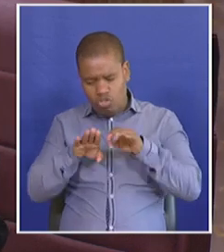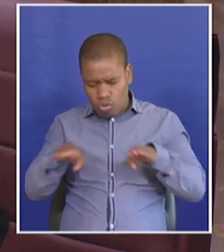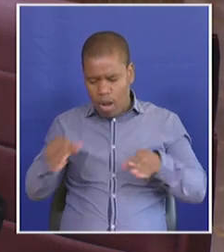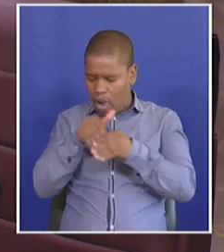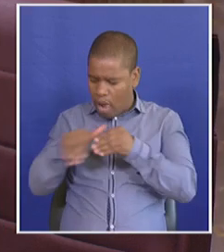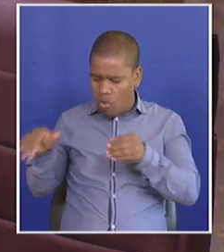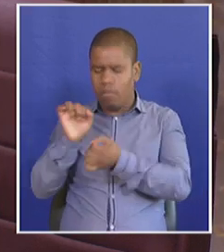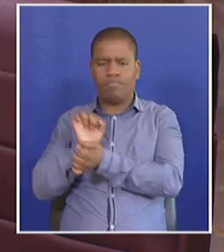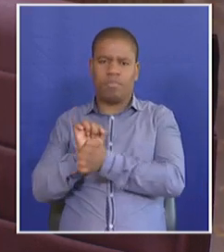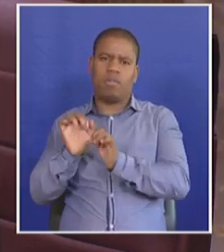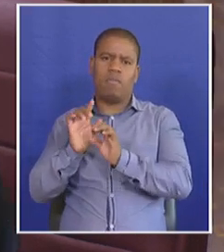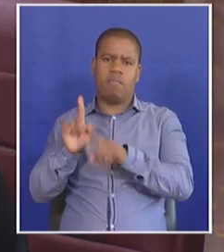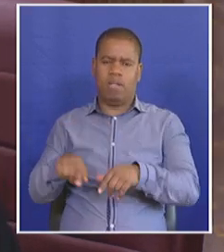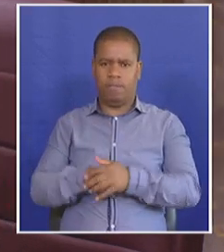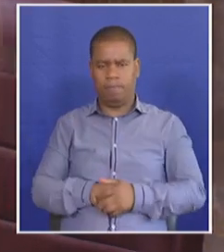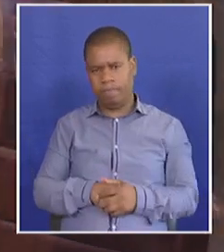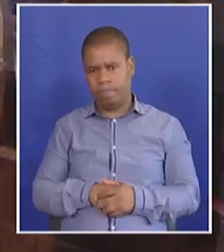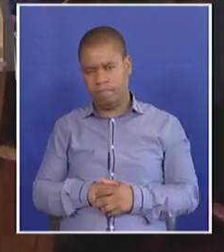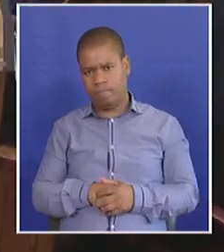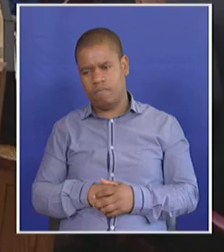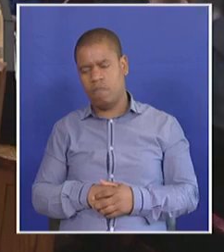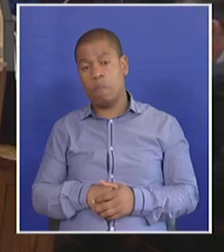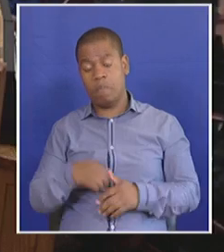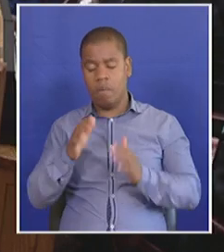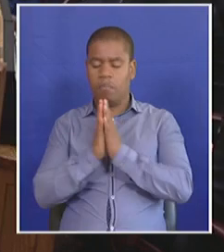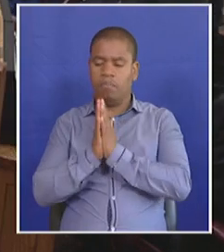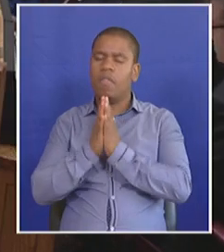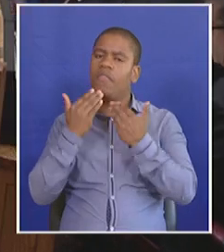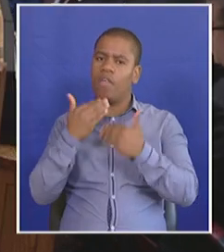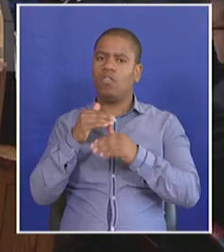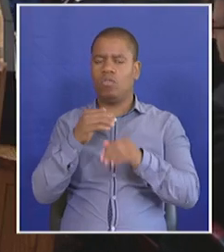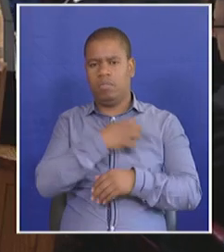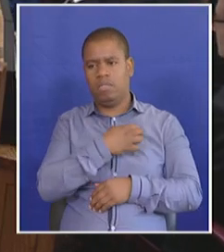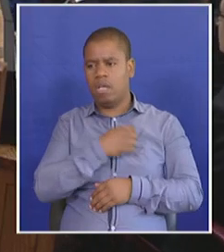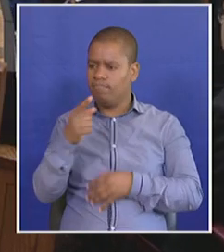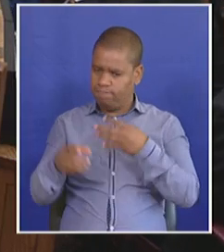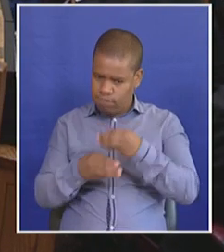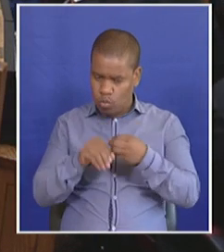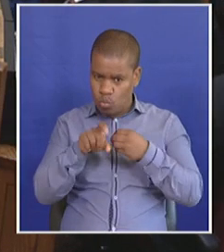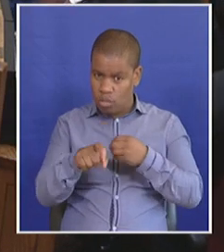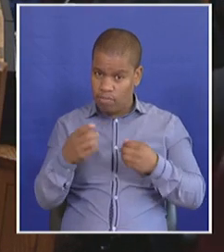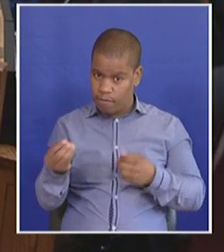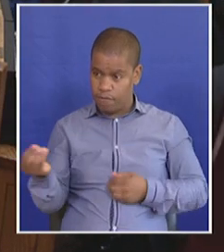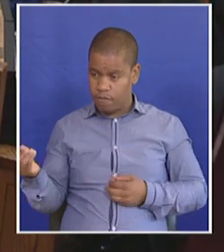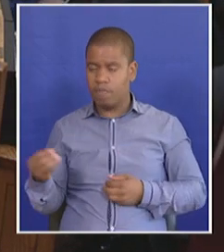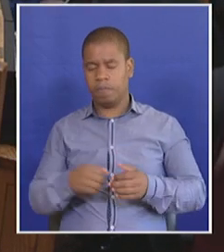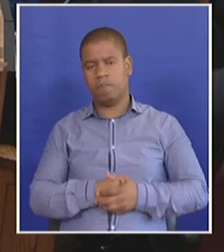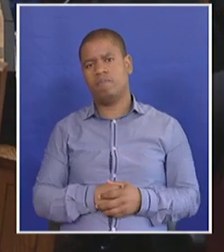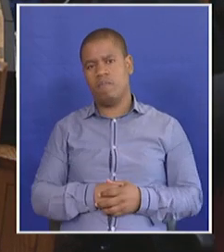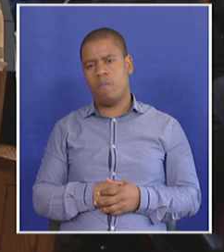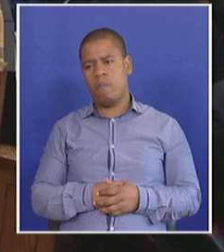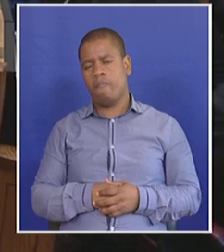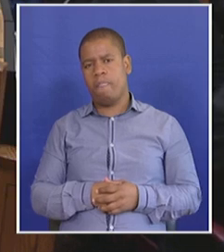of prison. Thank you. Thank you, Honorable Minister. Do you have a follow-up question? Yes, over to you,